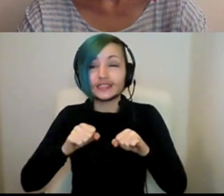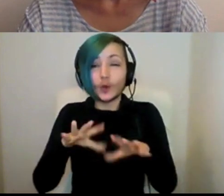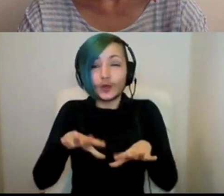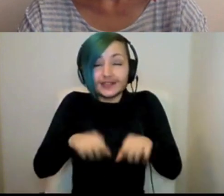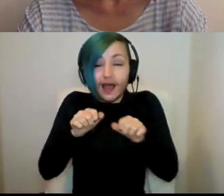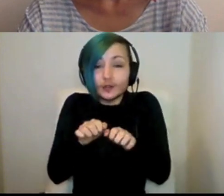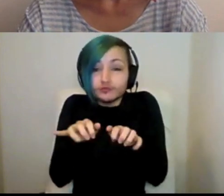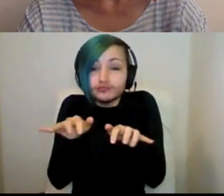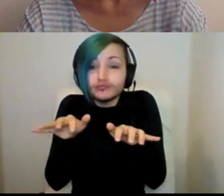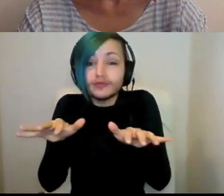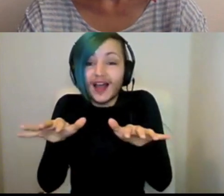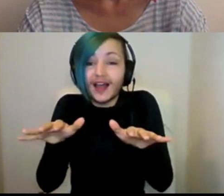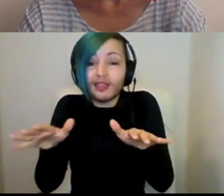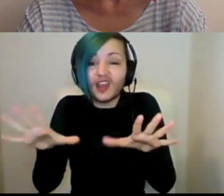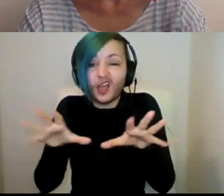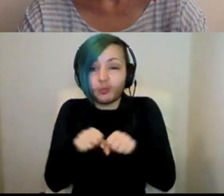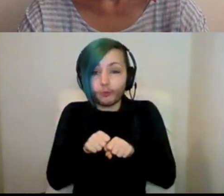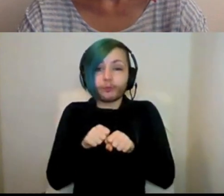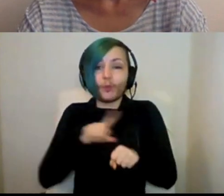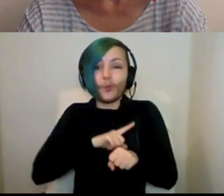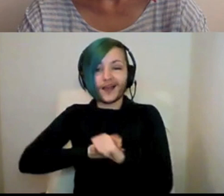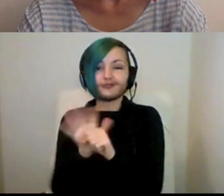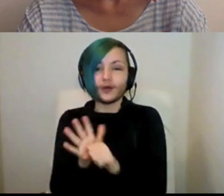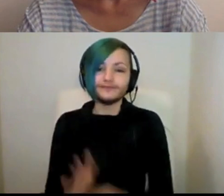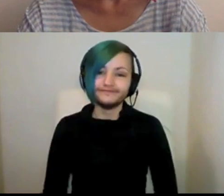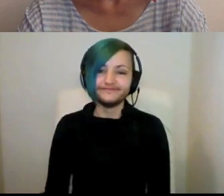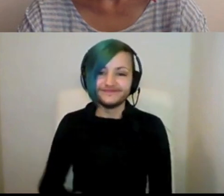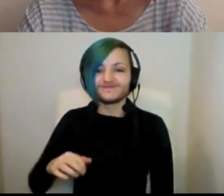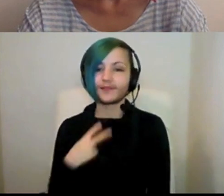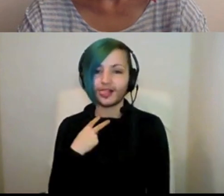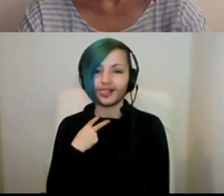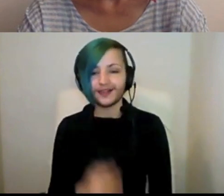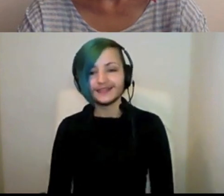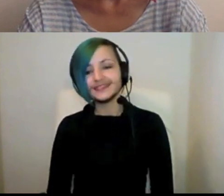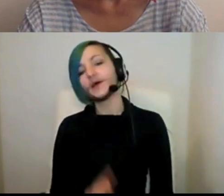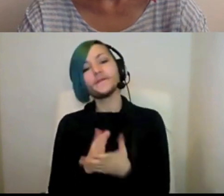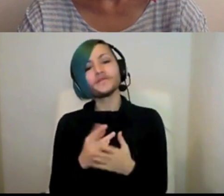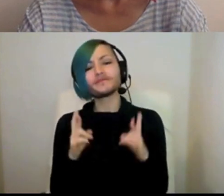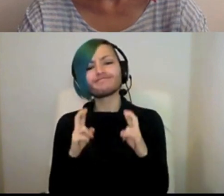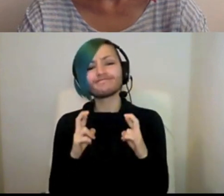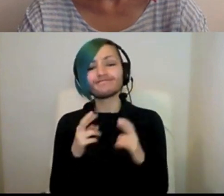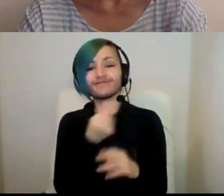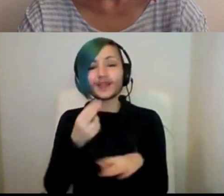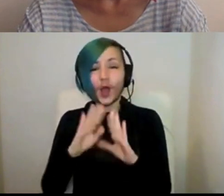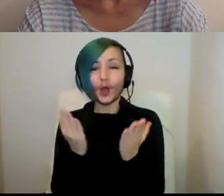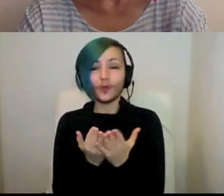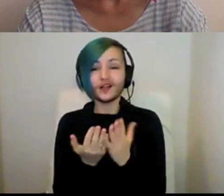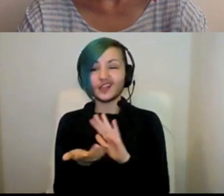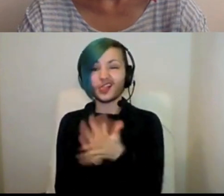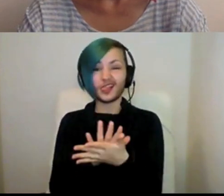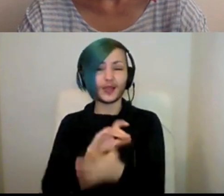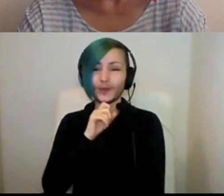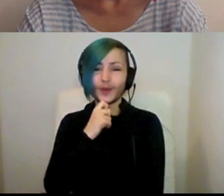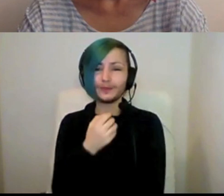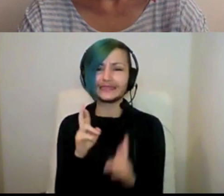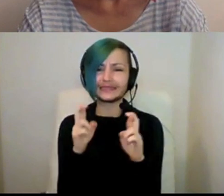stopped. So we're rather hoping, you know, that the art world isn't completely decimated by this,